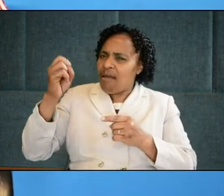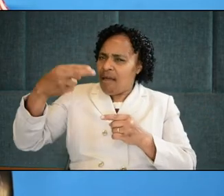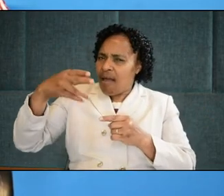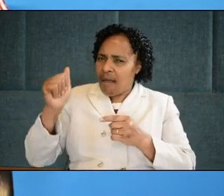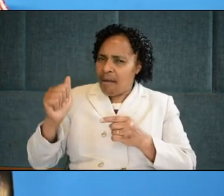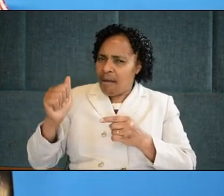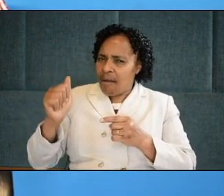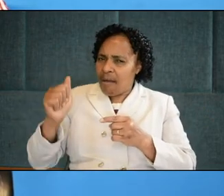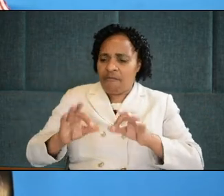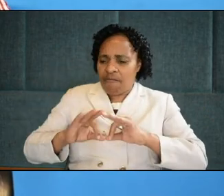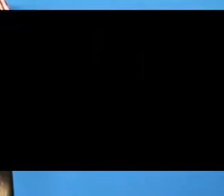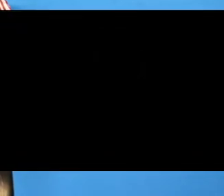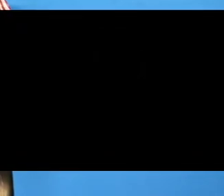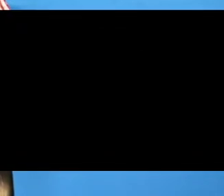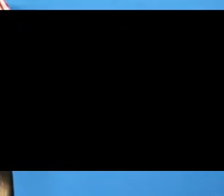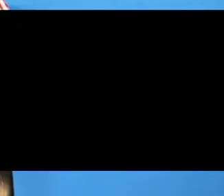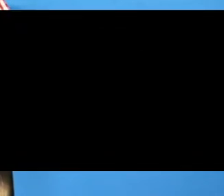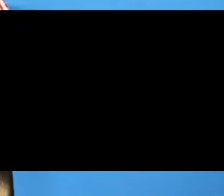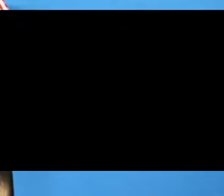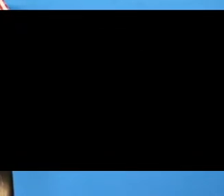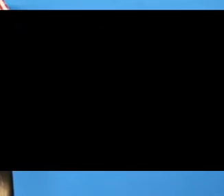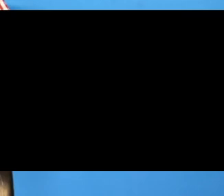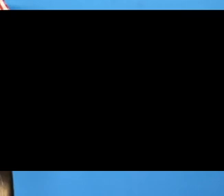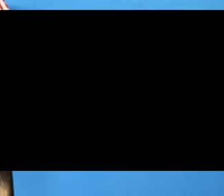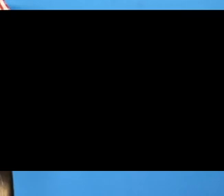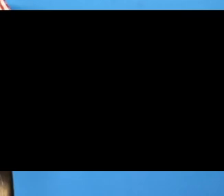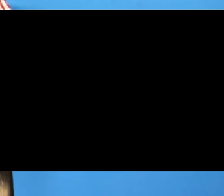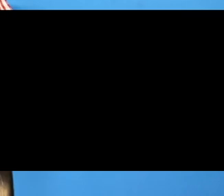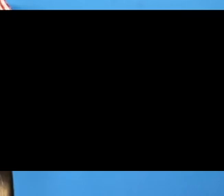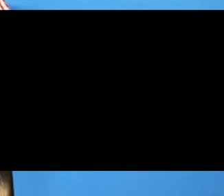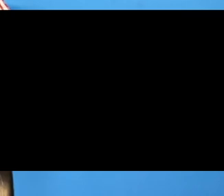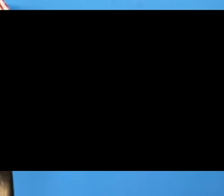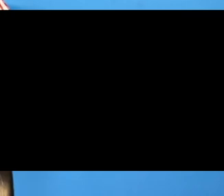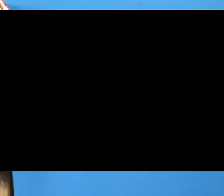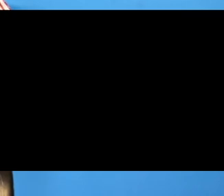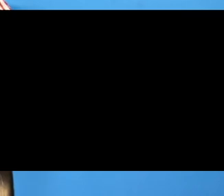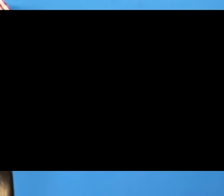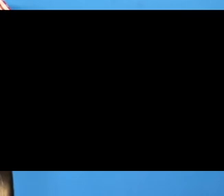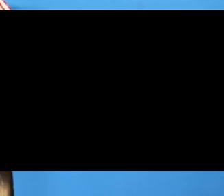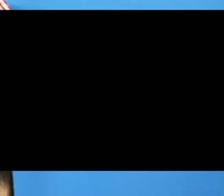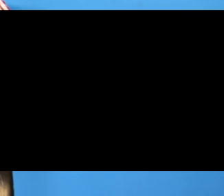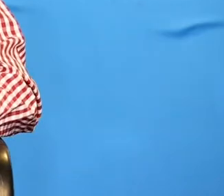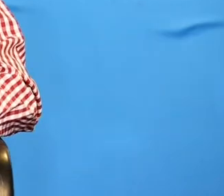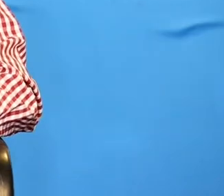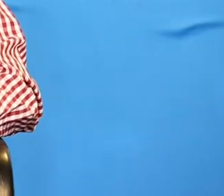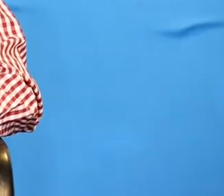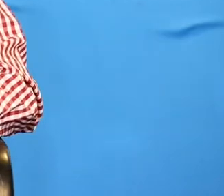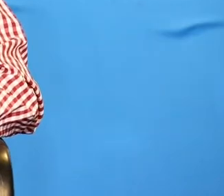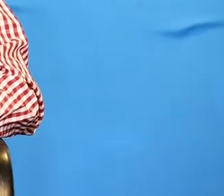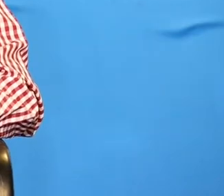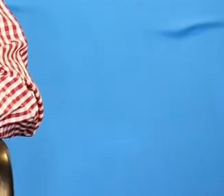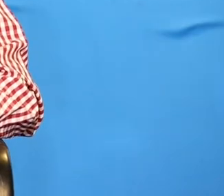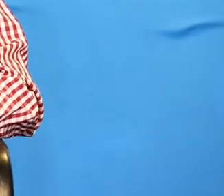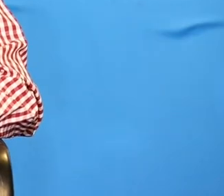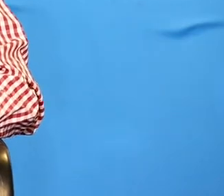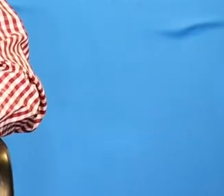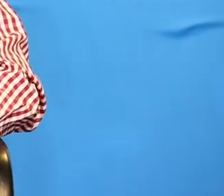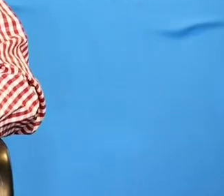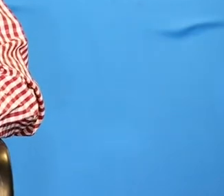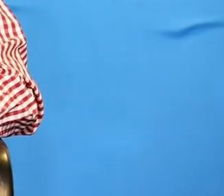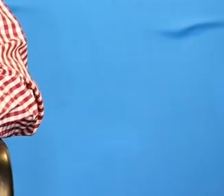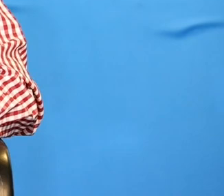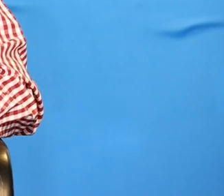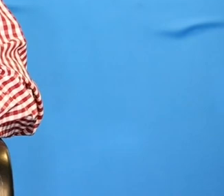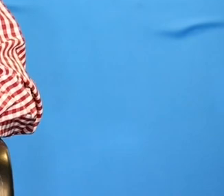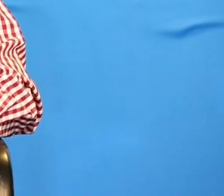family, while everyone else in Jericho perished. And Romans chapter 5, verse 17 tells us, for if